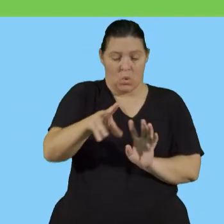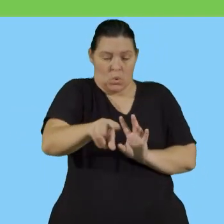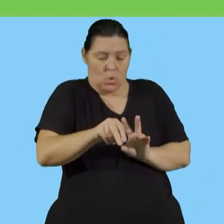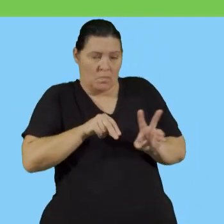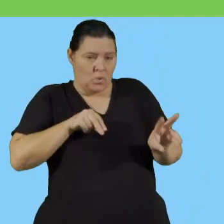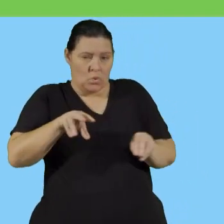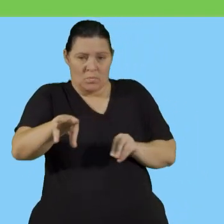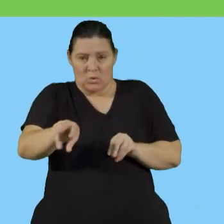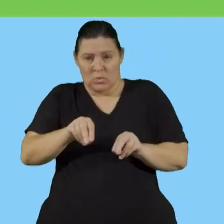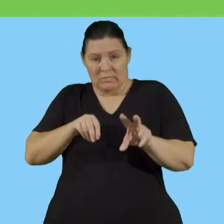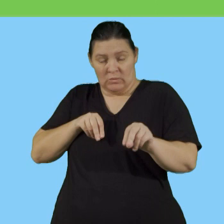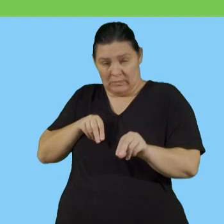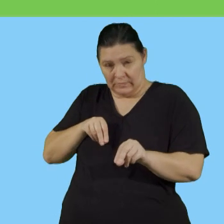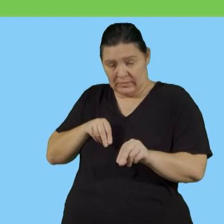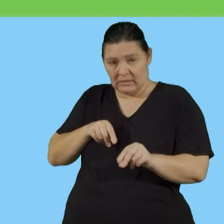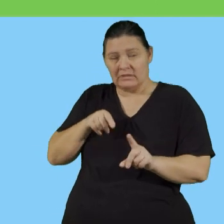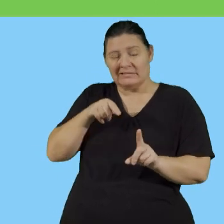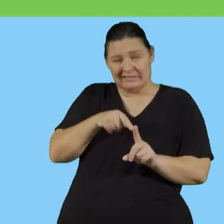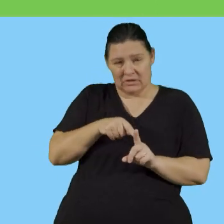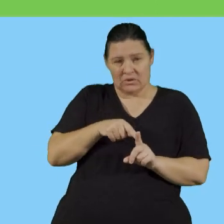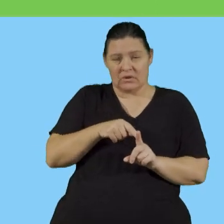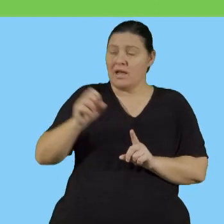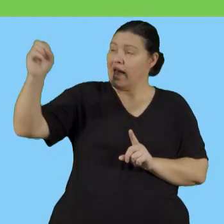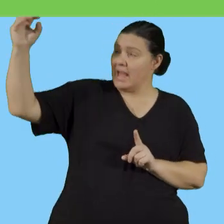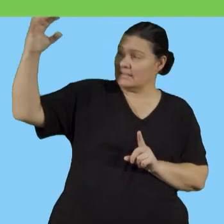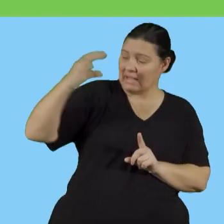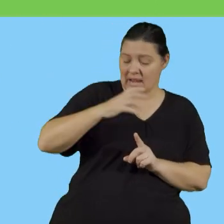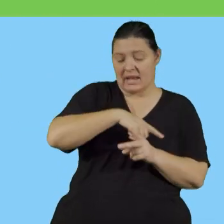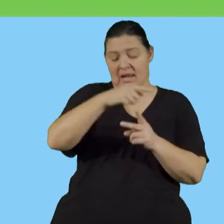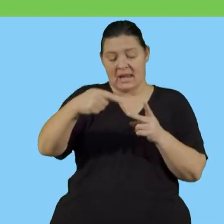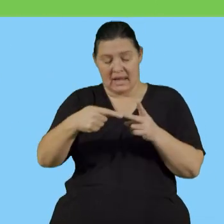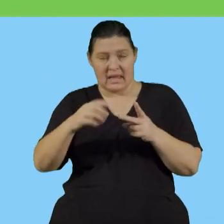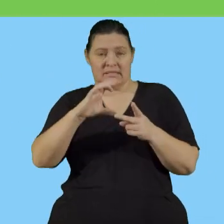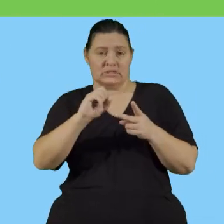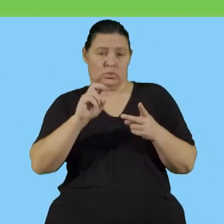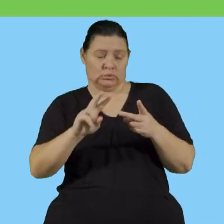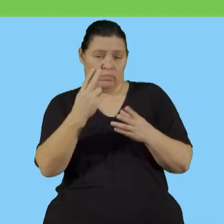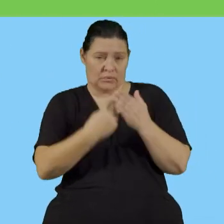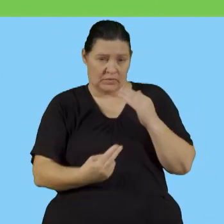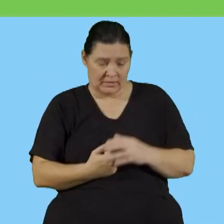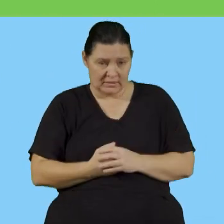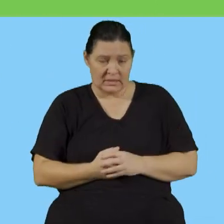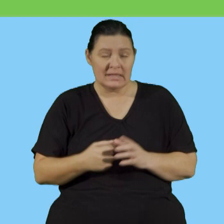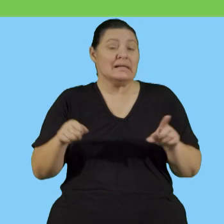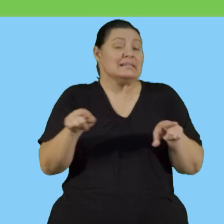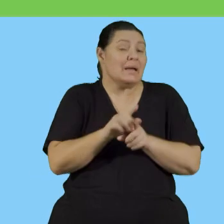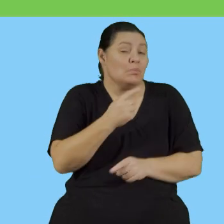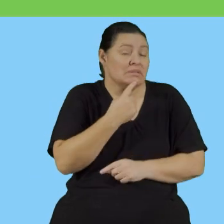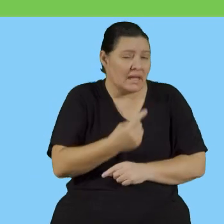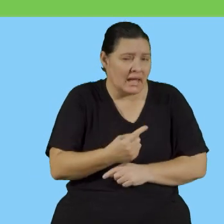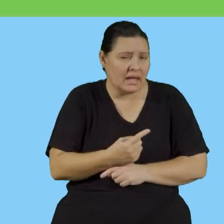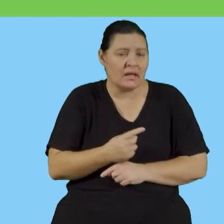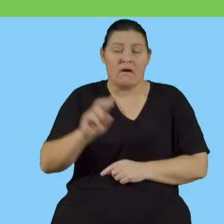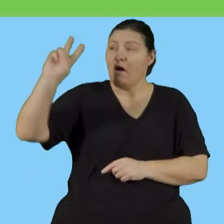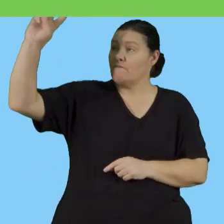the atmosphere. So now we said the chlorophyll absorbs the radiant energy, the carbon dioxide. And then we also